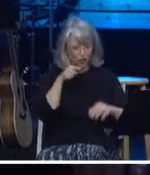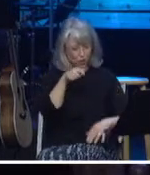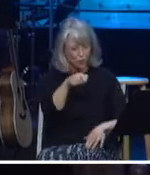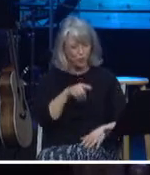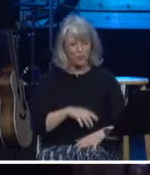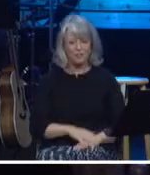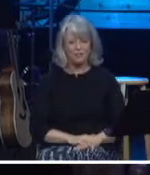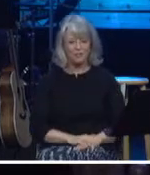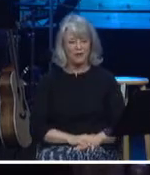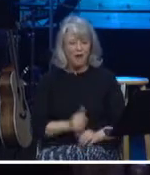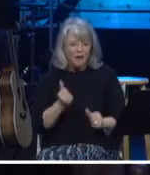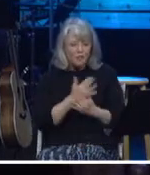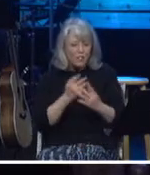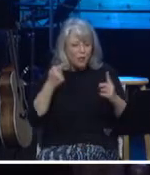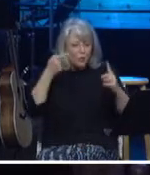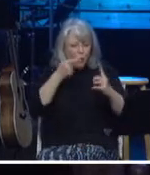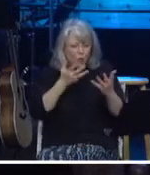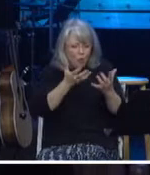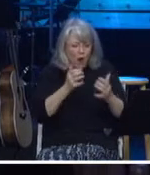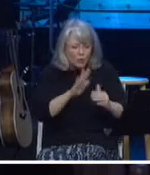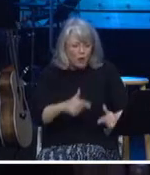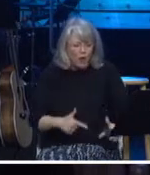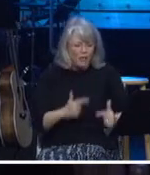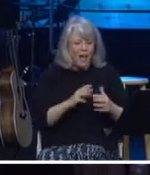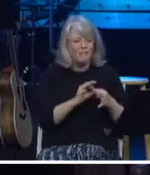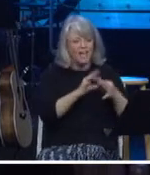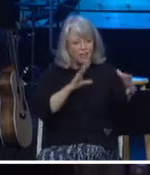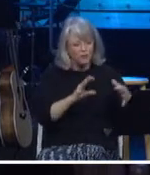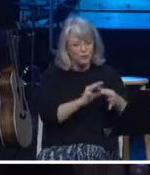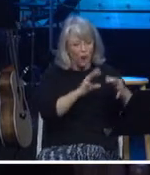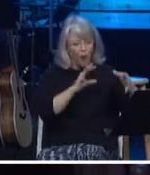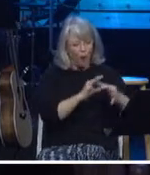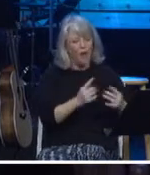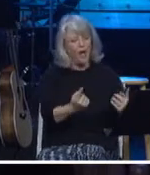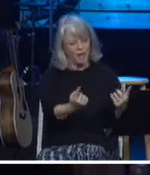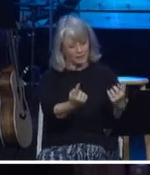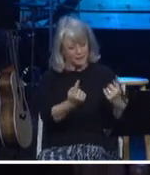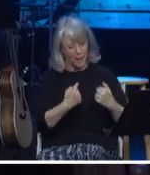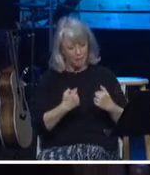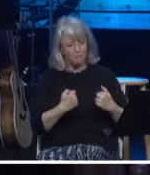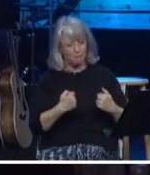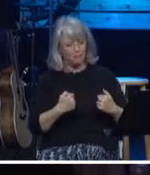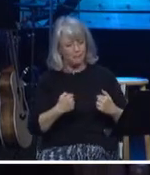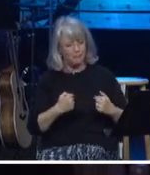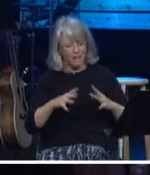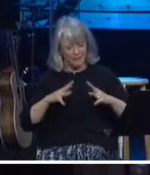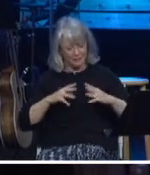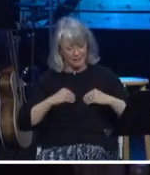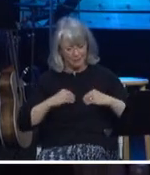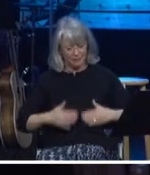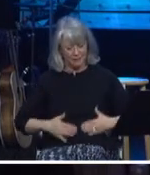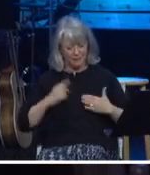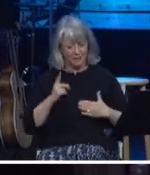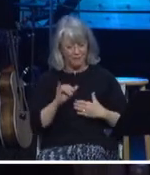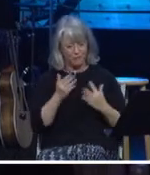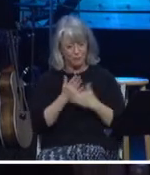for, and come to me. If you're going to have life, this eternal life,